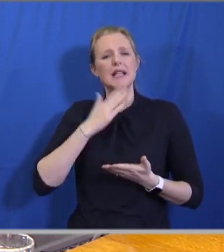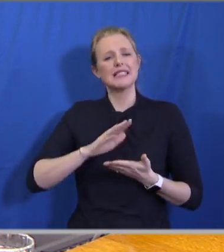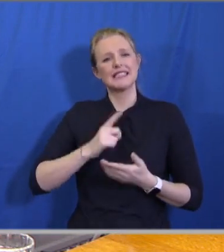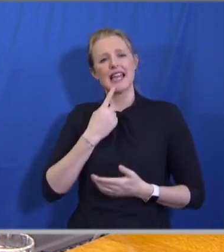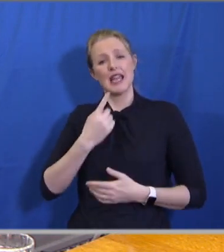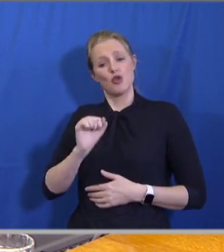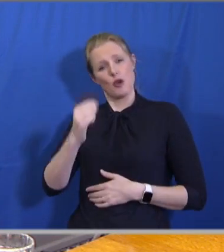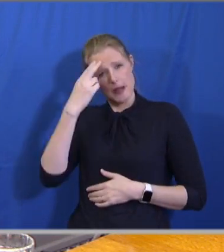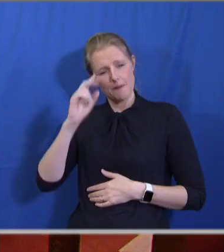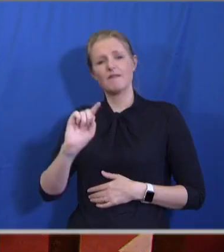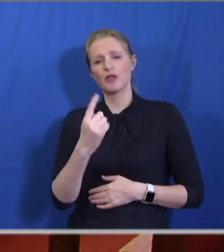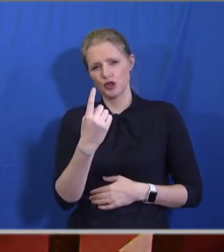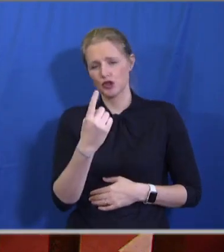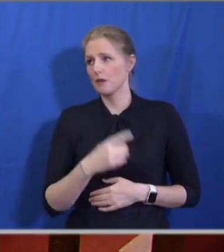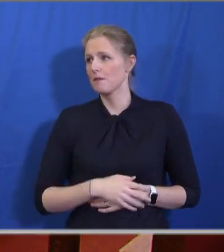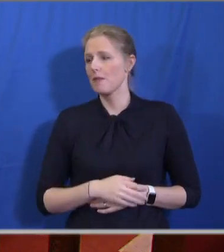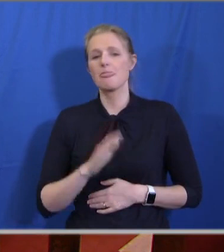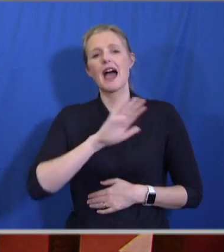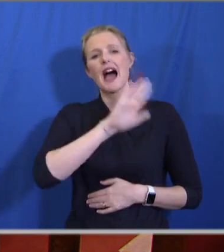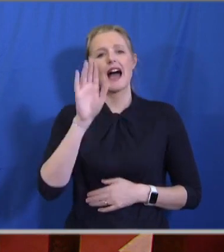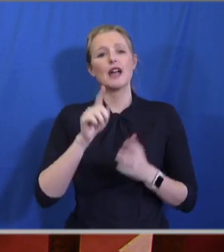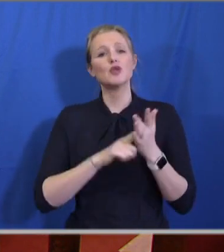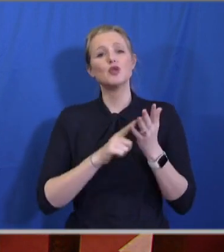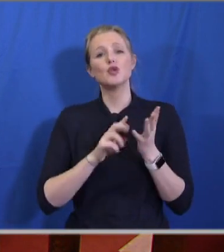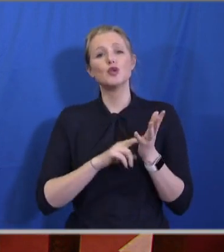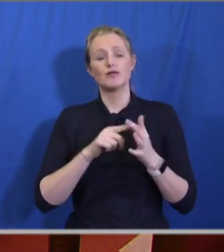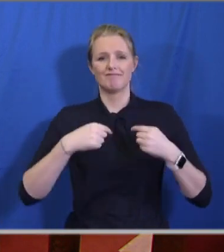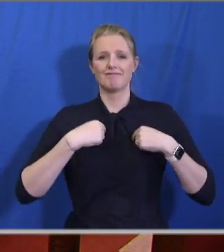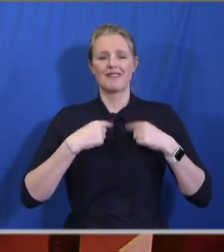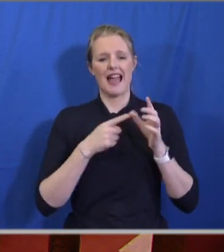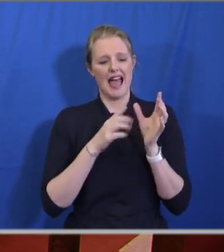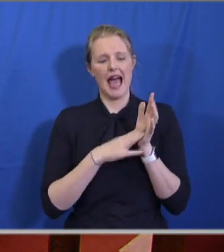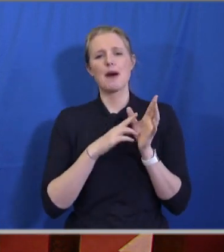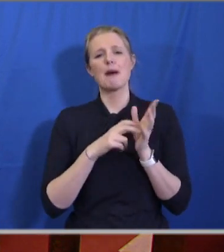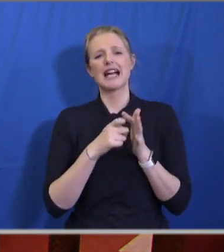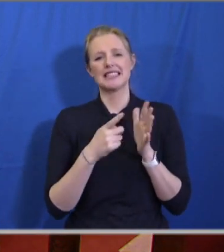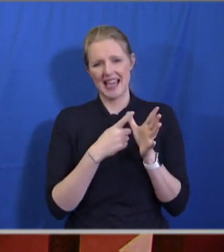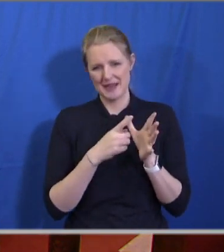please. Hi, June. It's Amanda. Just let me. Thank you, Amanda. Okay.